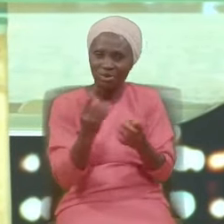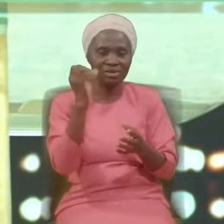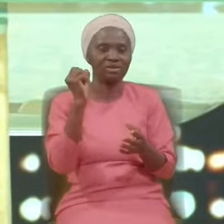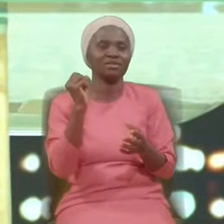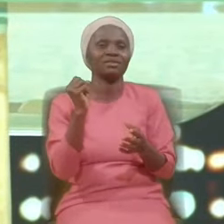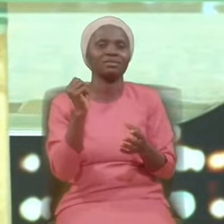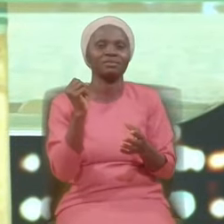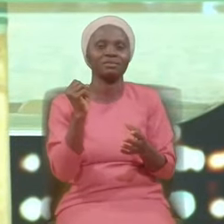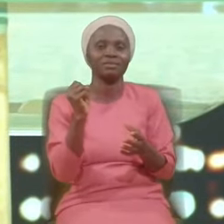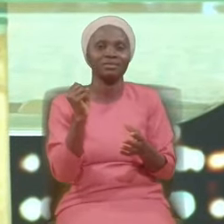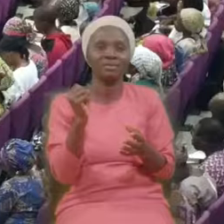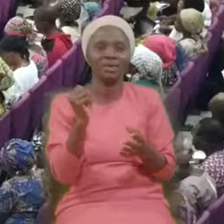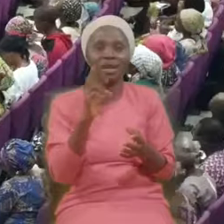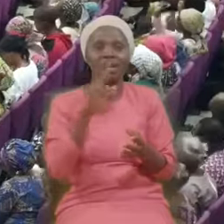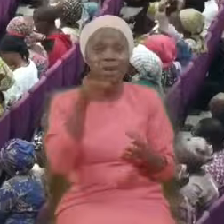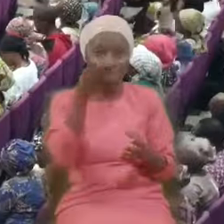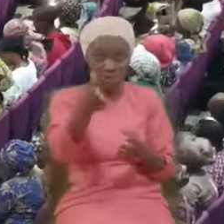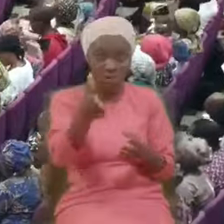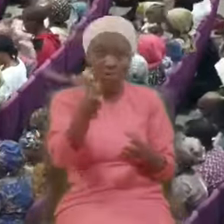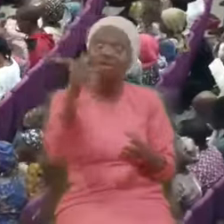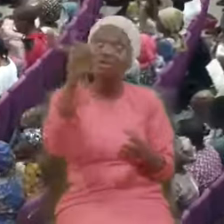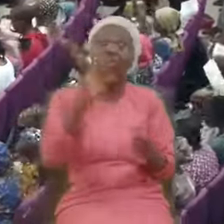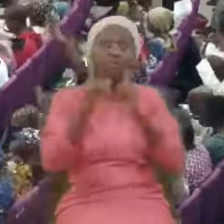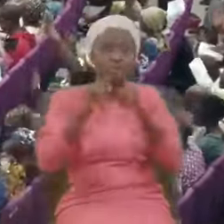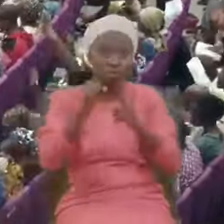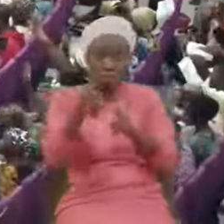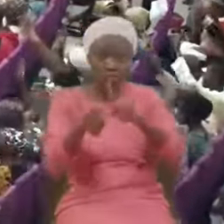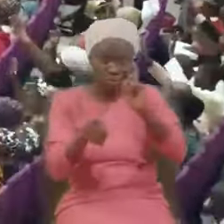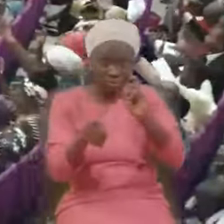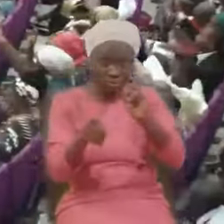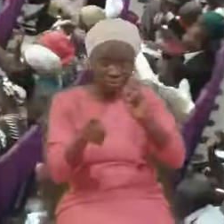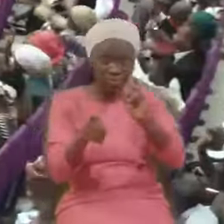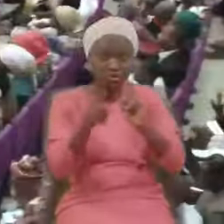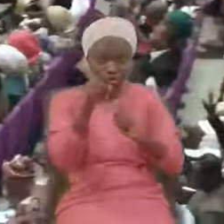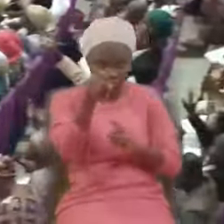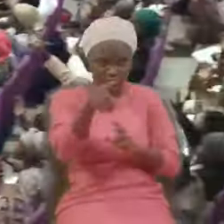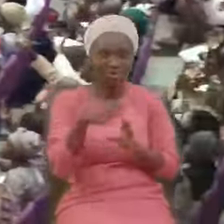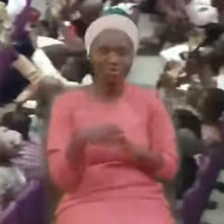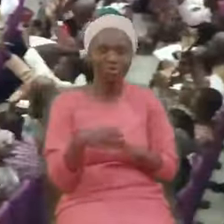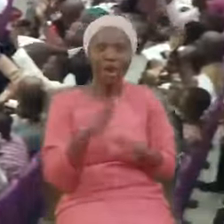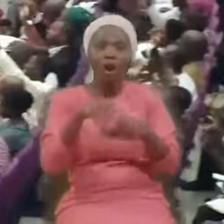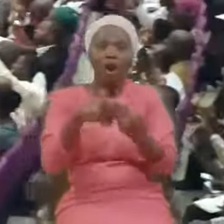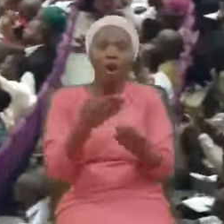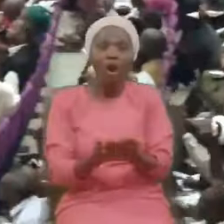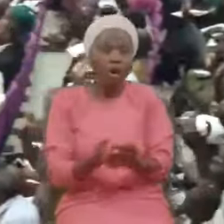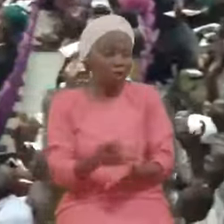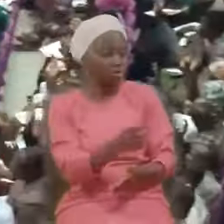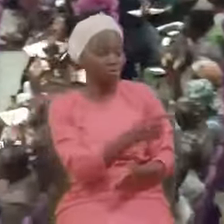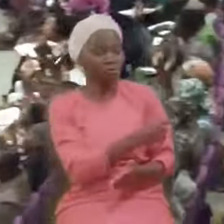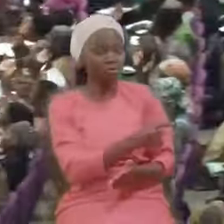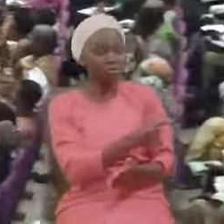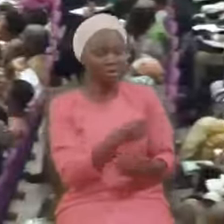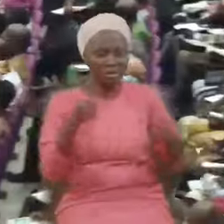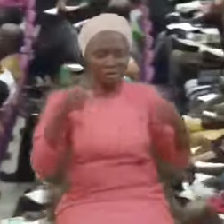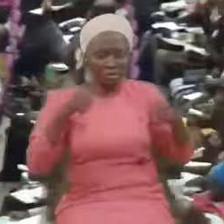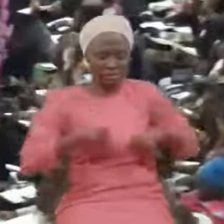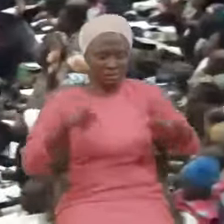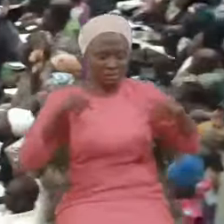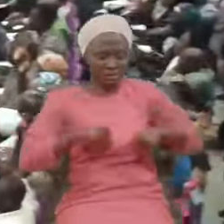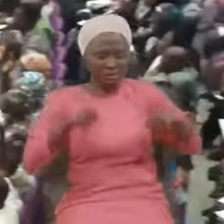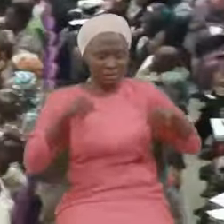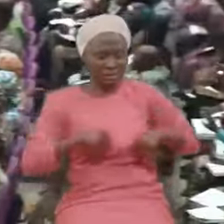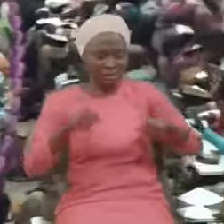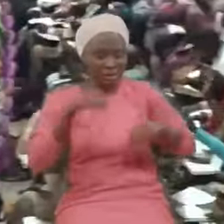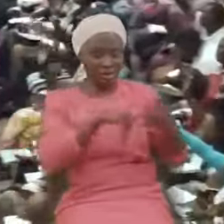iniquities. Where is the person the Lord is talking to? You. All those condemnations, everything